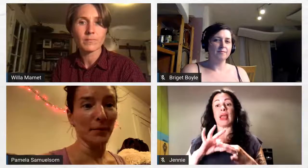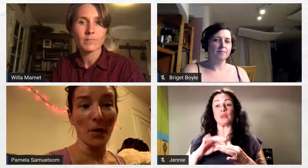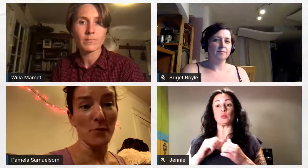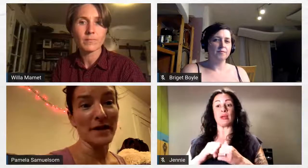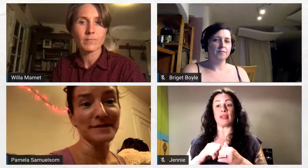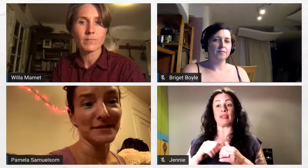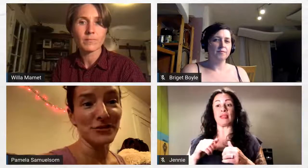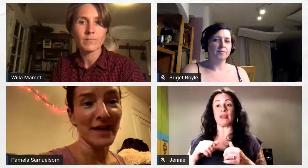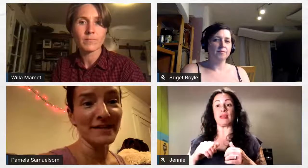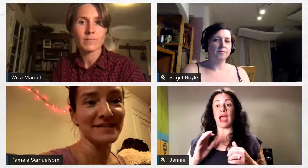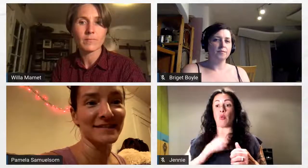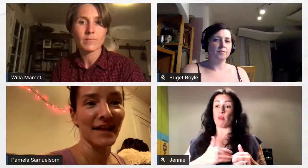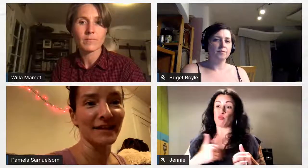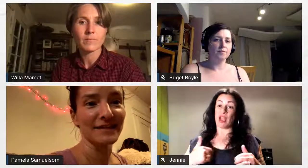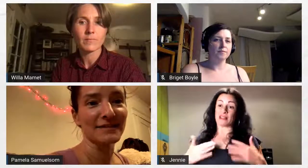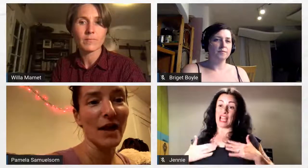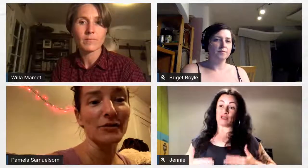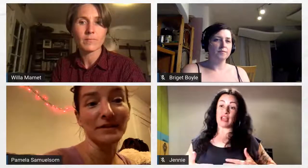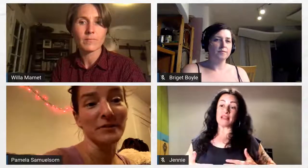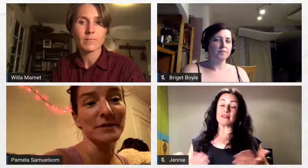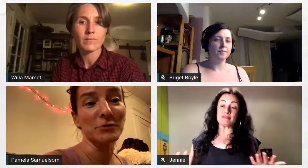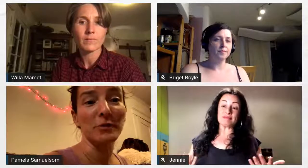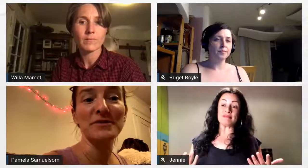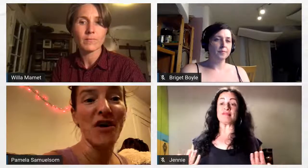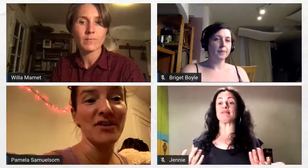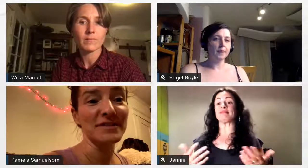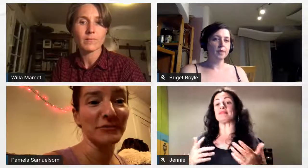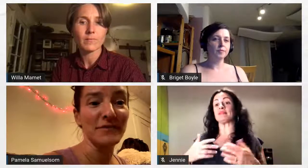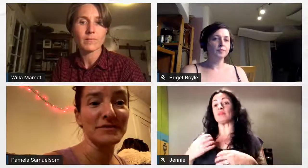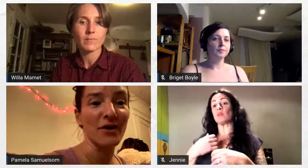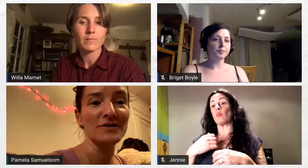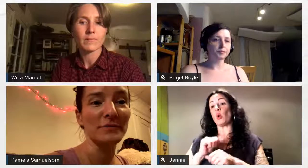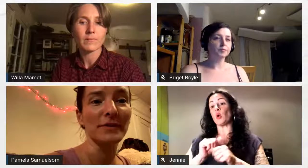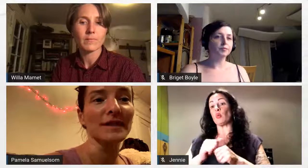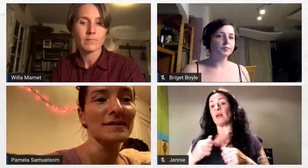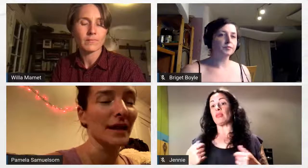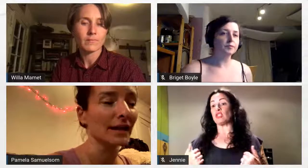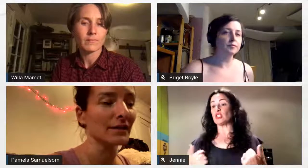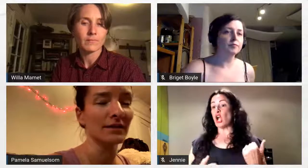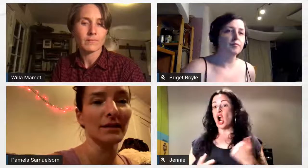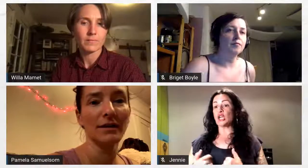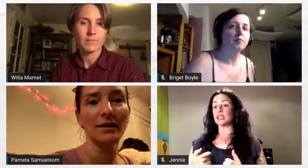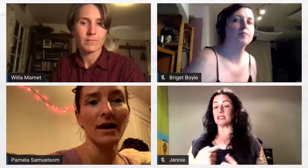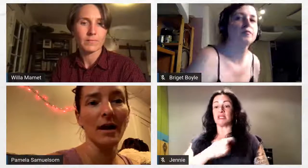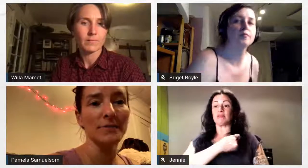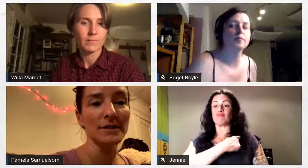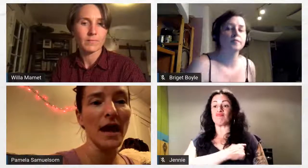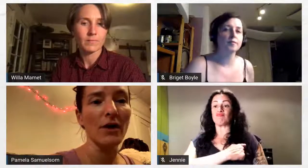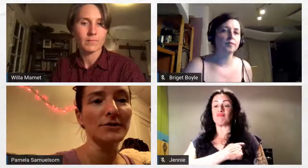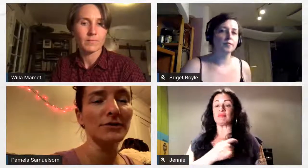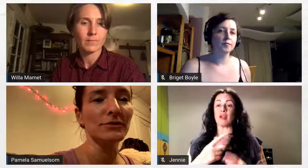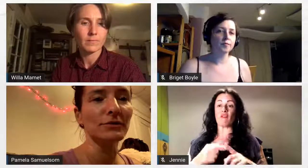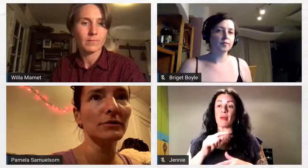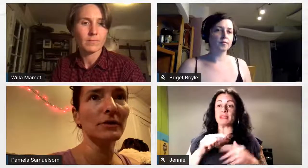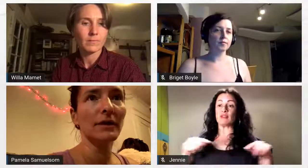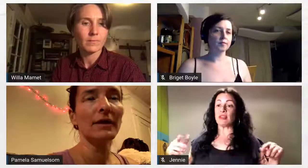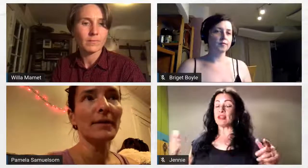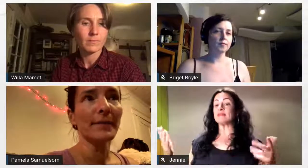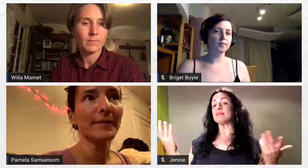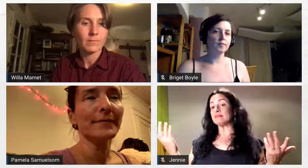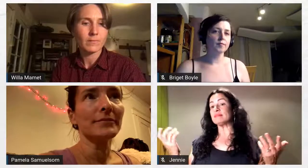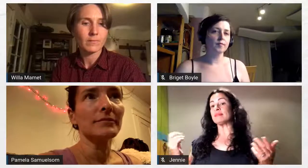our breasts and chests, and how a little bit to work with scars if we have scars from things, and just how to